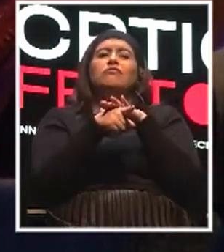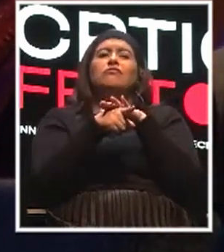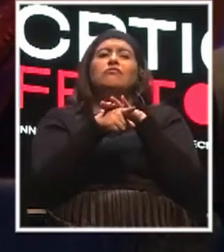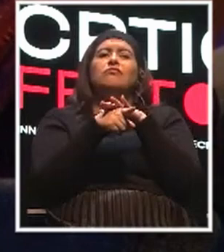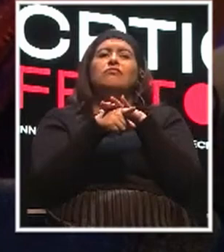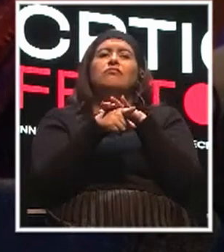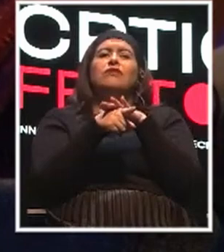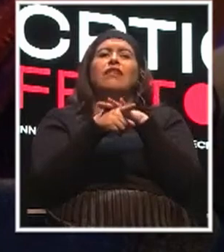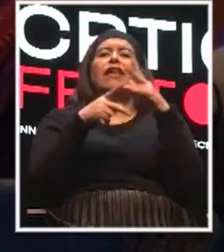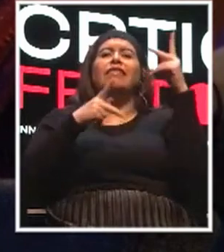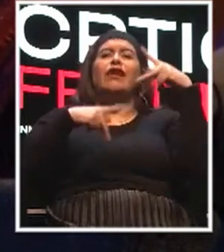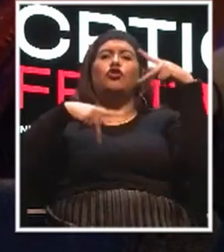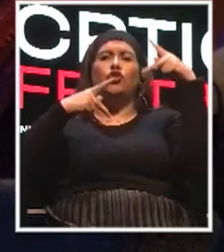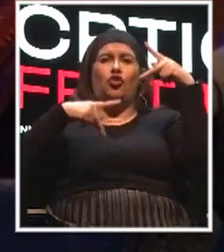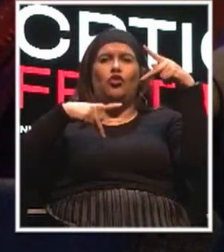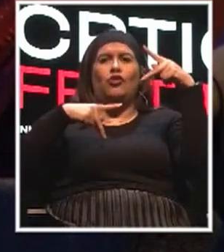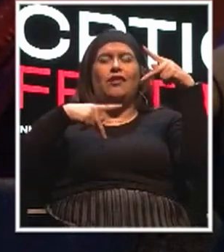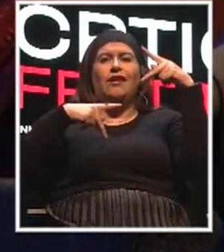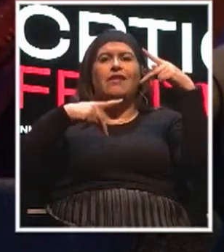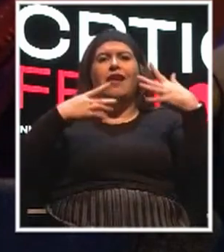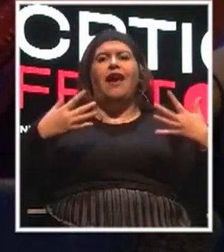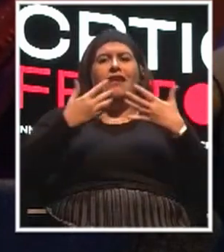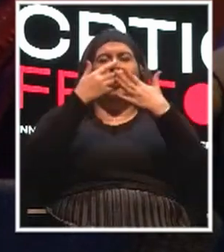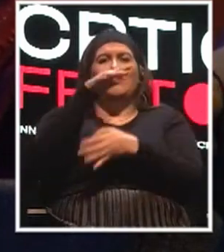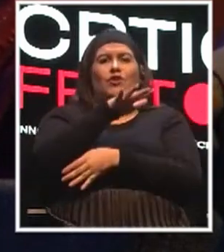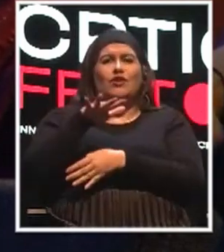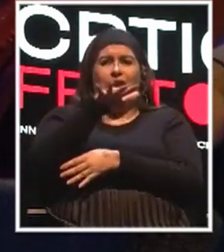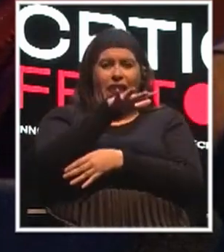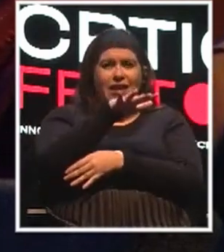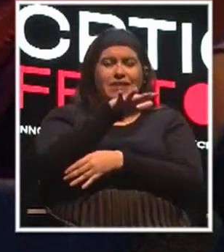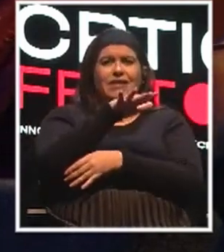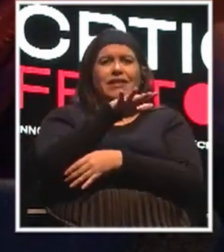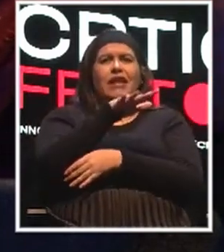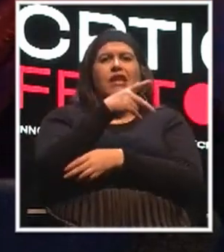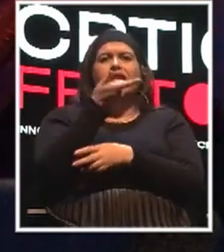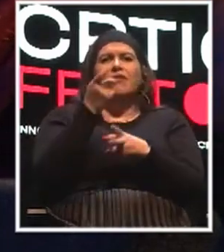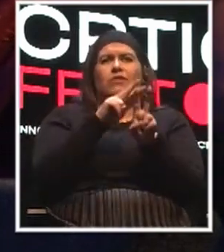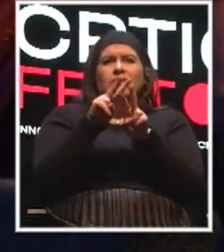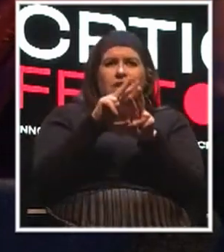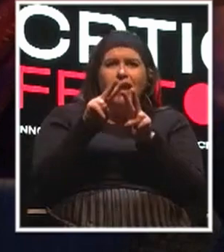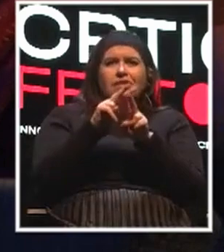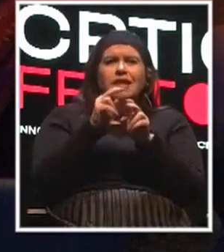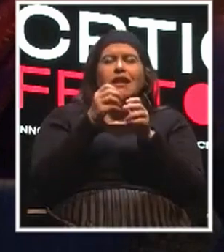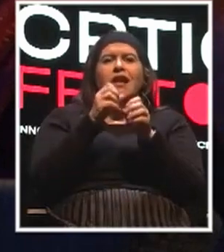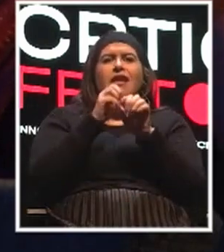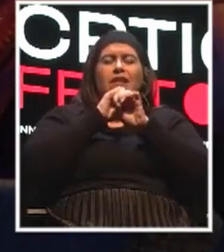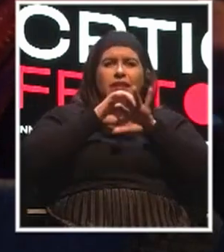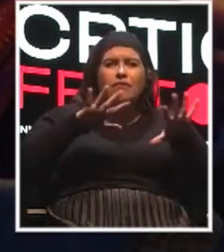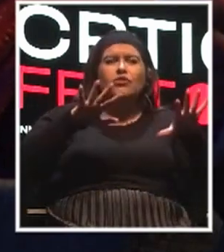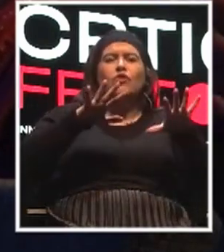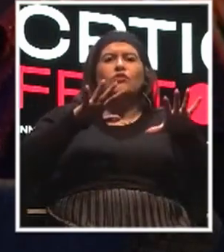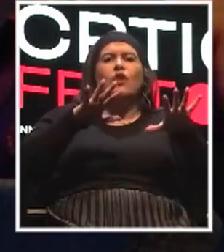TikTok and social media, actual social media, Yeah. in distribution, advertisement, and